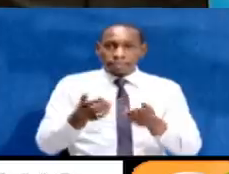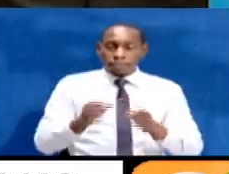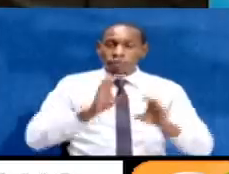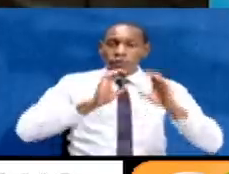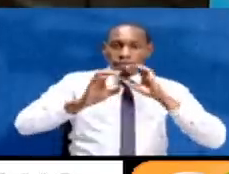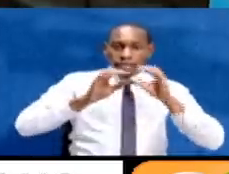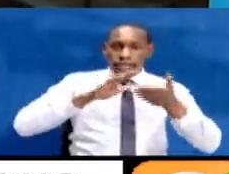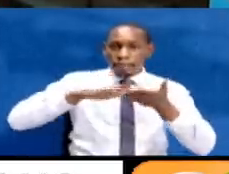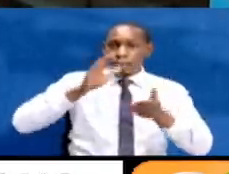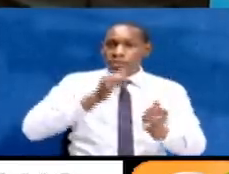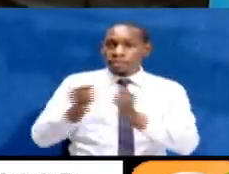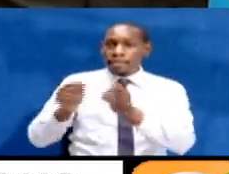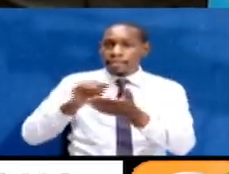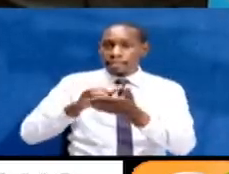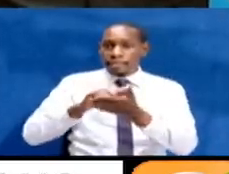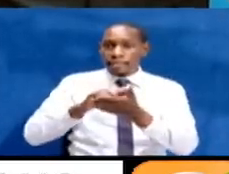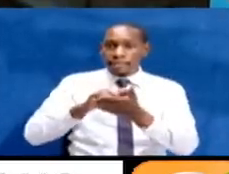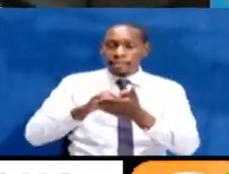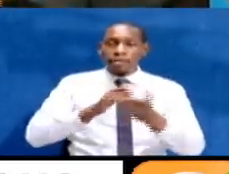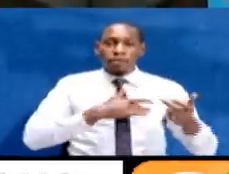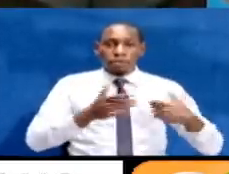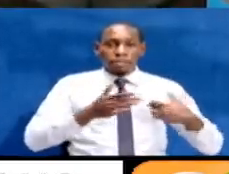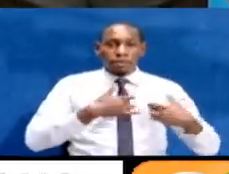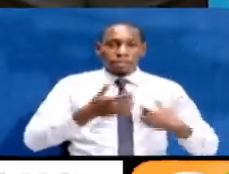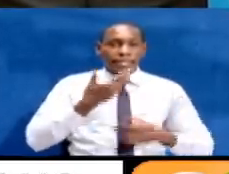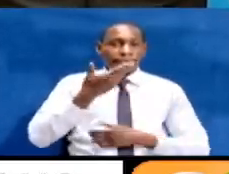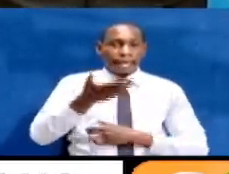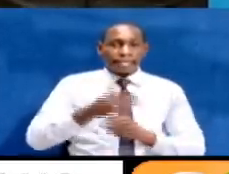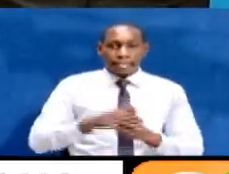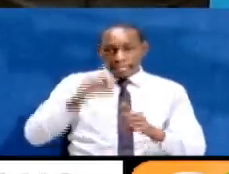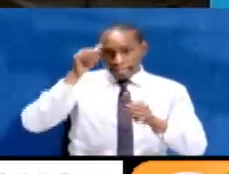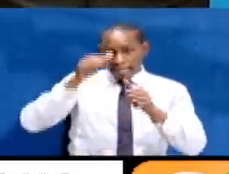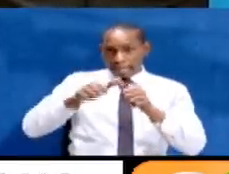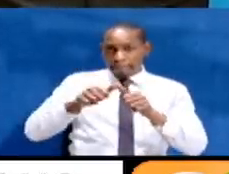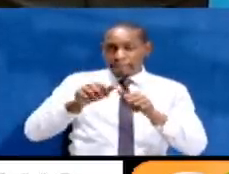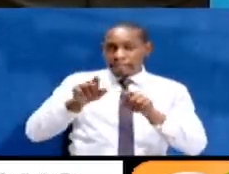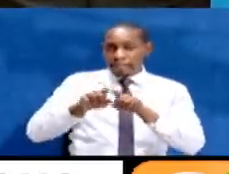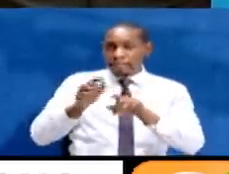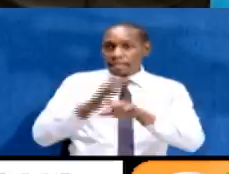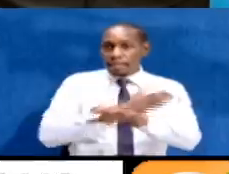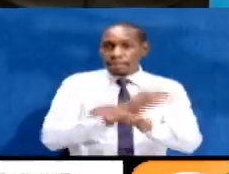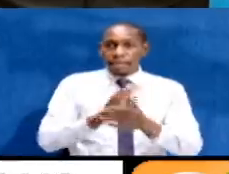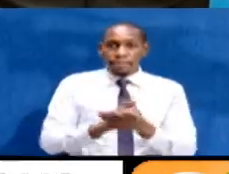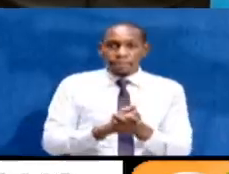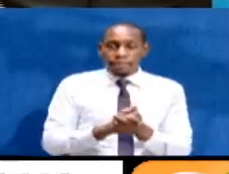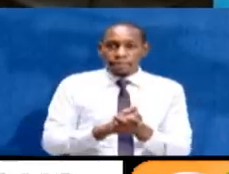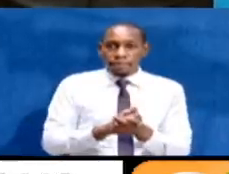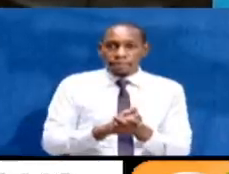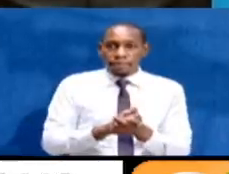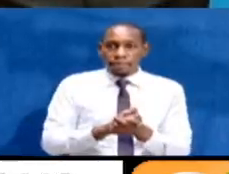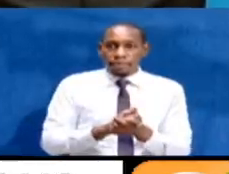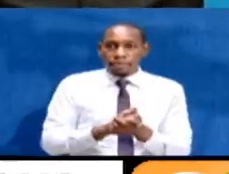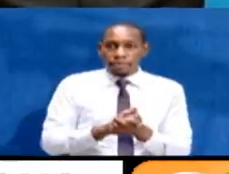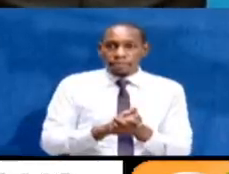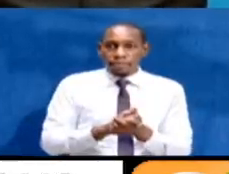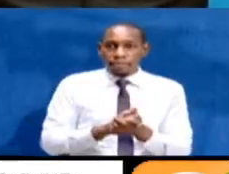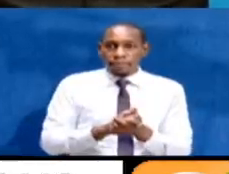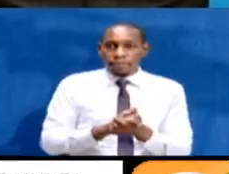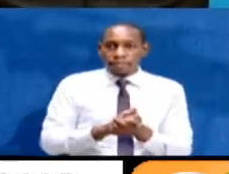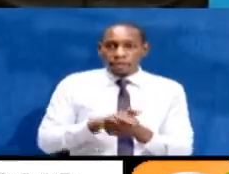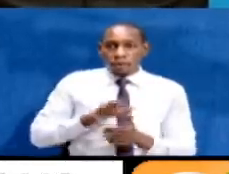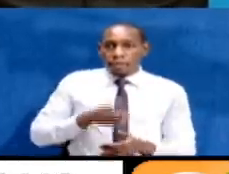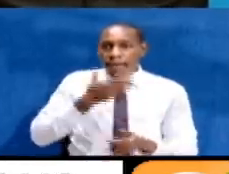communication strategy that then answers those concerns. Remember not too long ago, we had a lady here we covered who had lost her husband